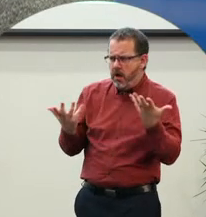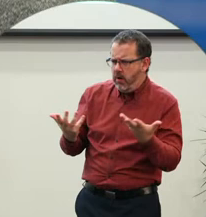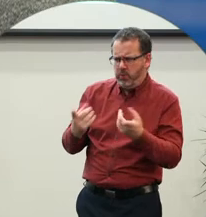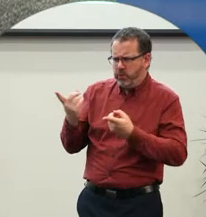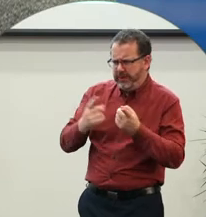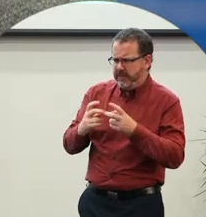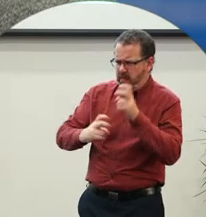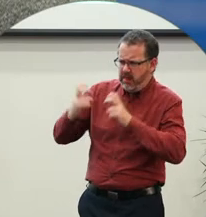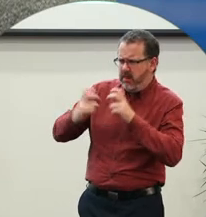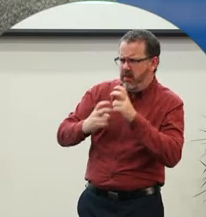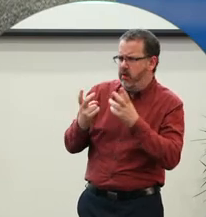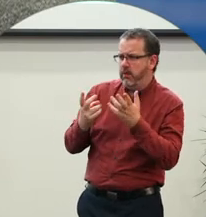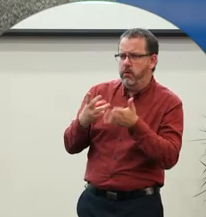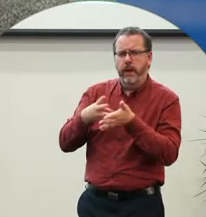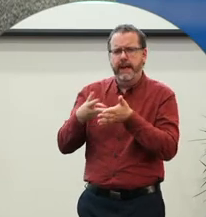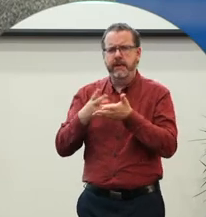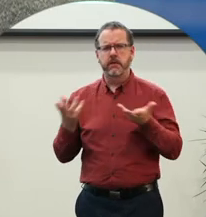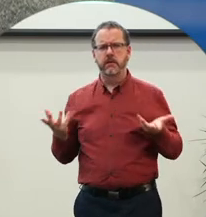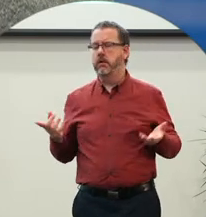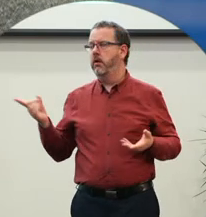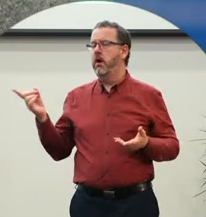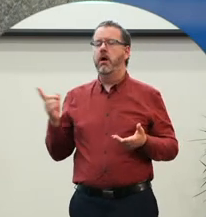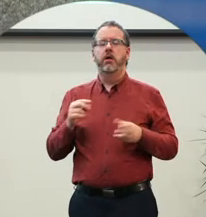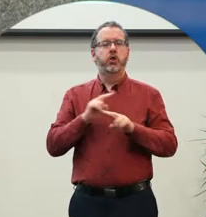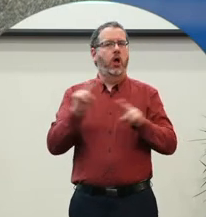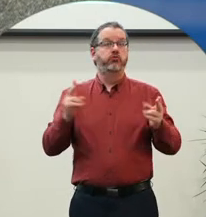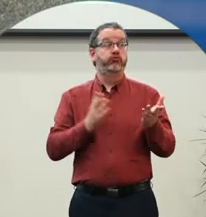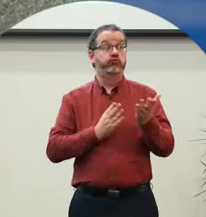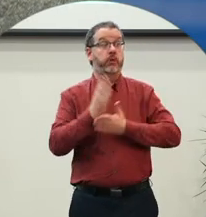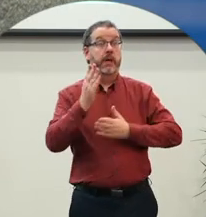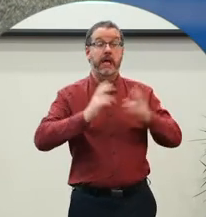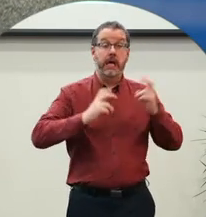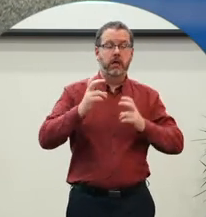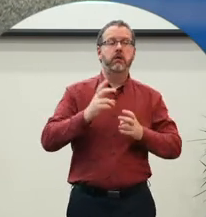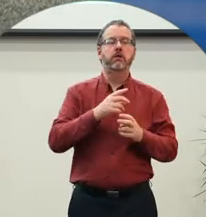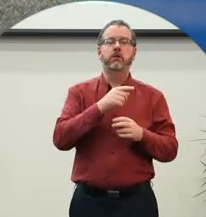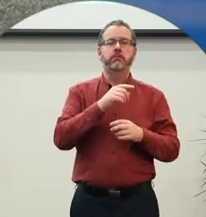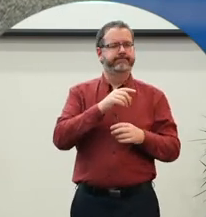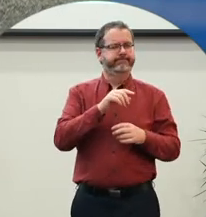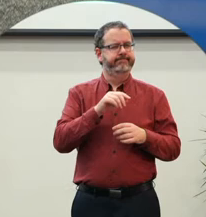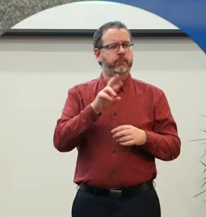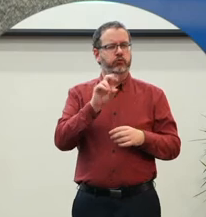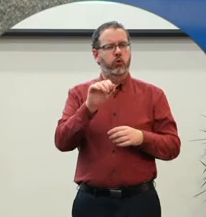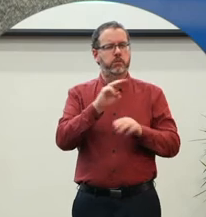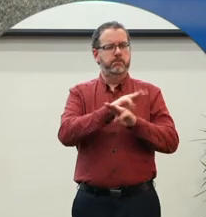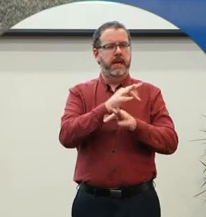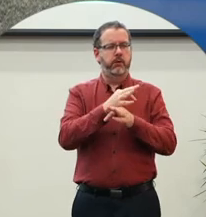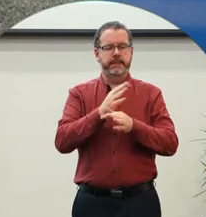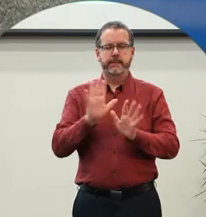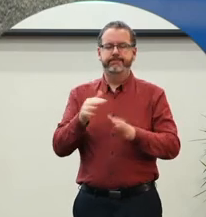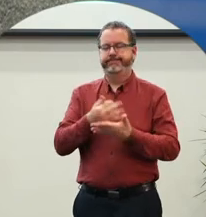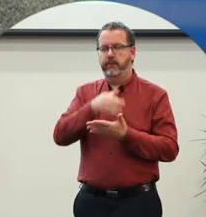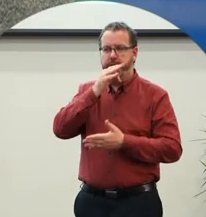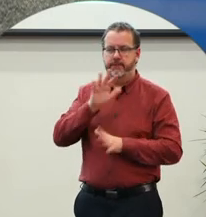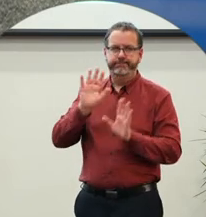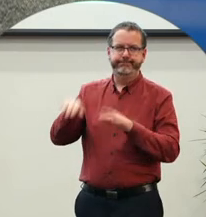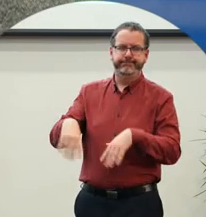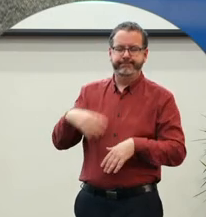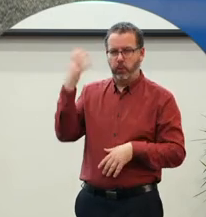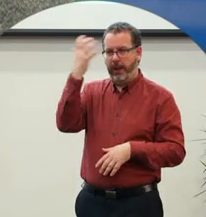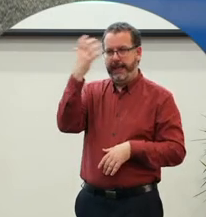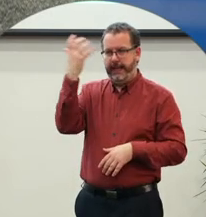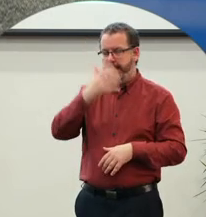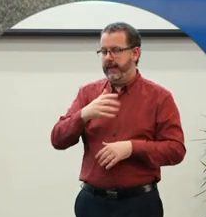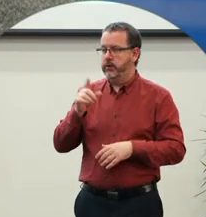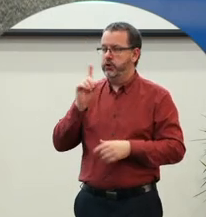Not immediately. I felt her parents were quite forgiving of what they saw as their eccentric daughter. And God knows, for her mother, there's plenty of